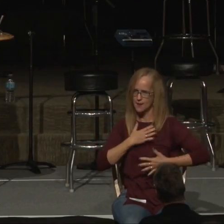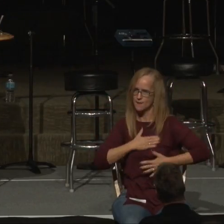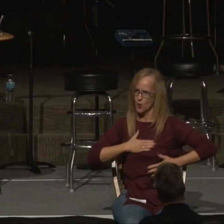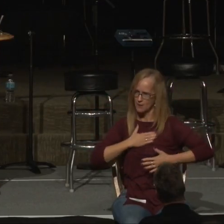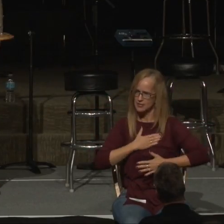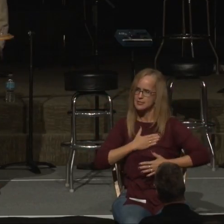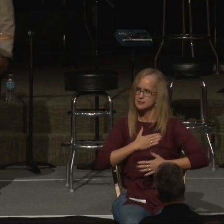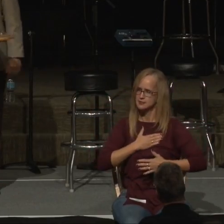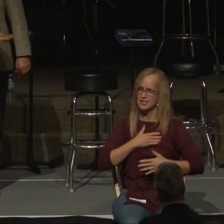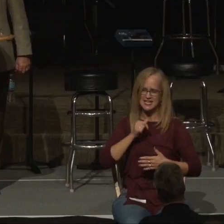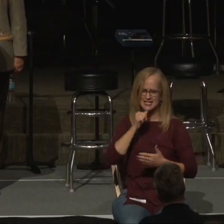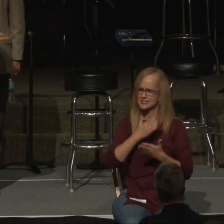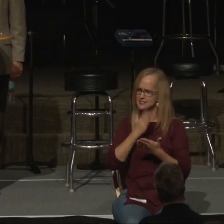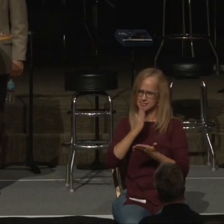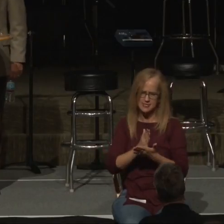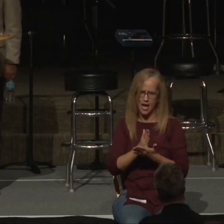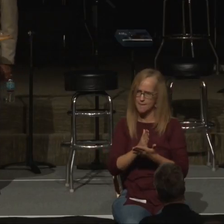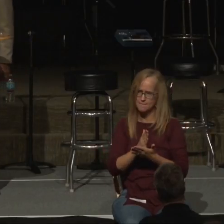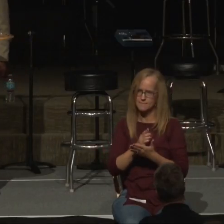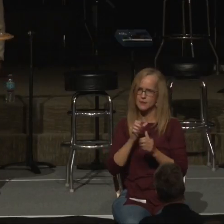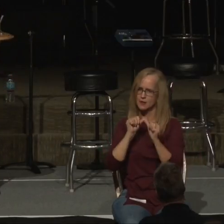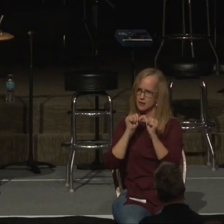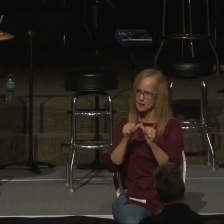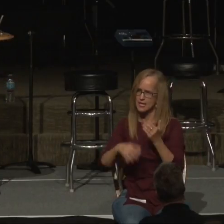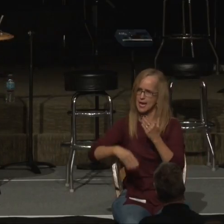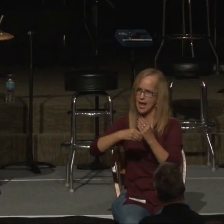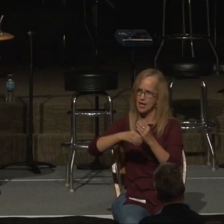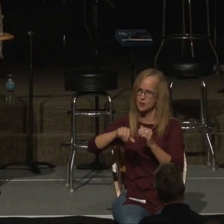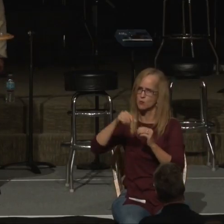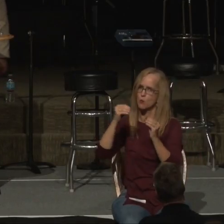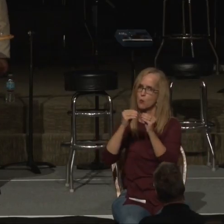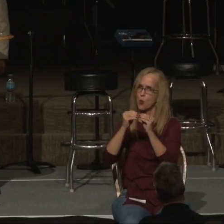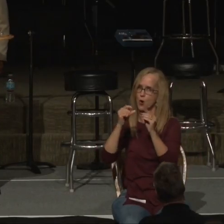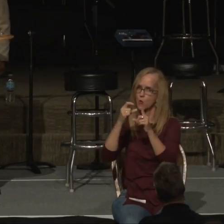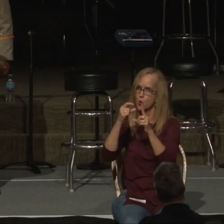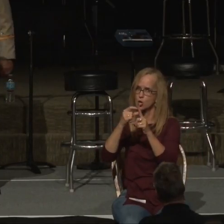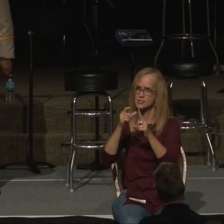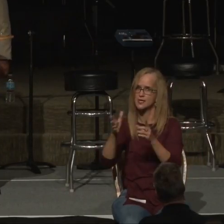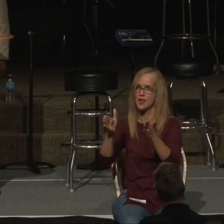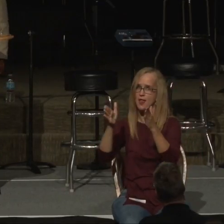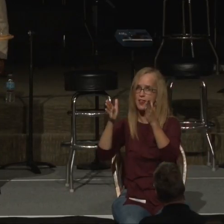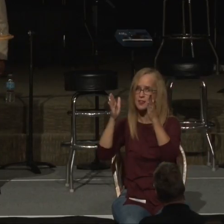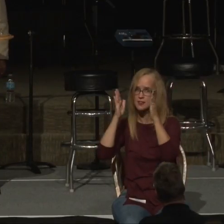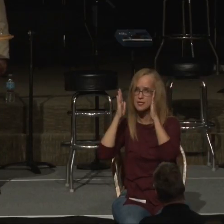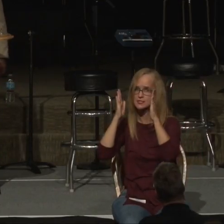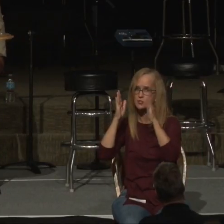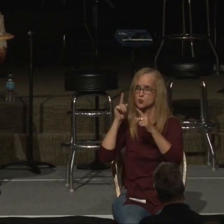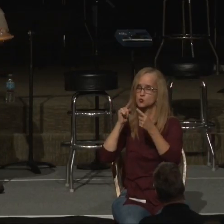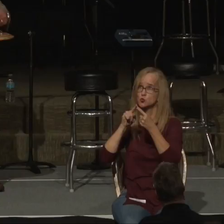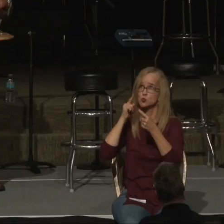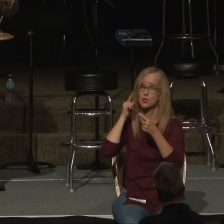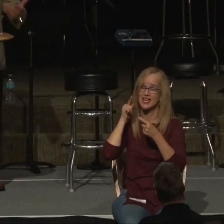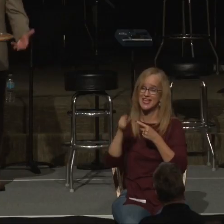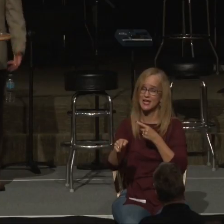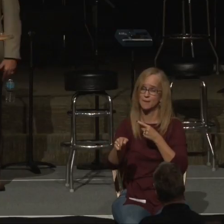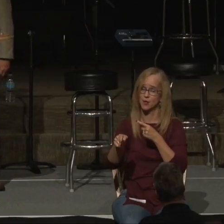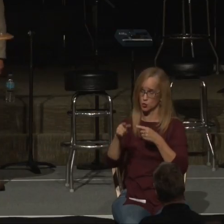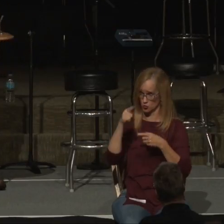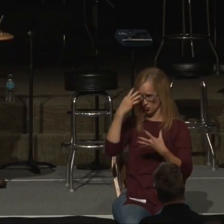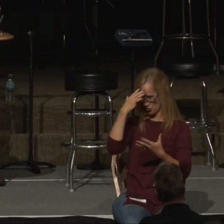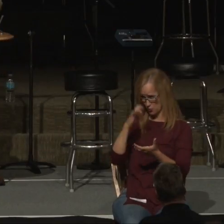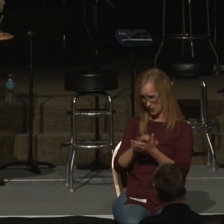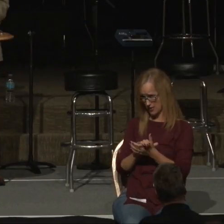didn't stop there. He added these other words. Listen to him. Listen to him. Do you